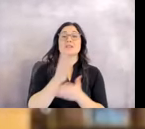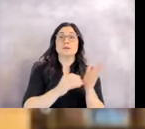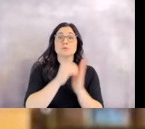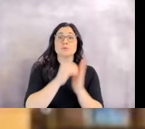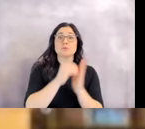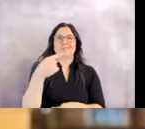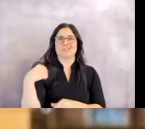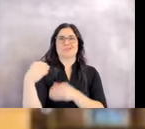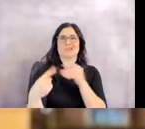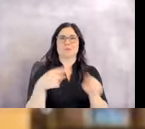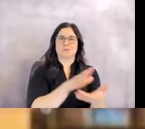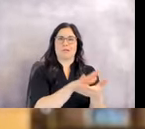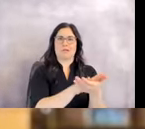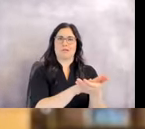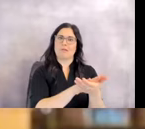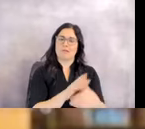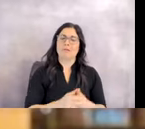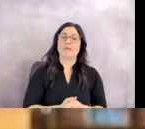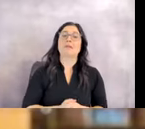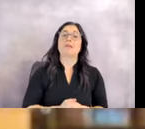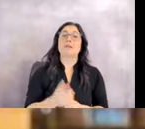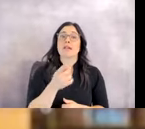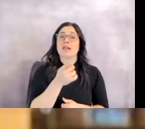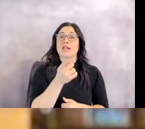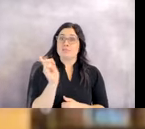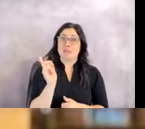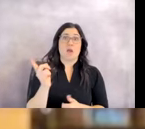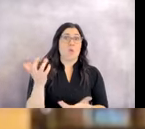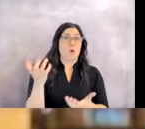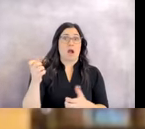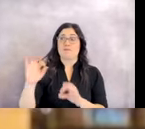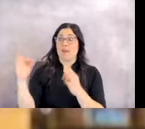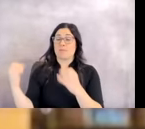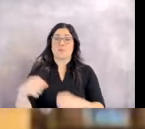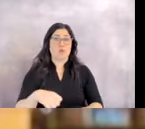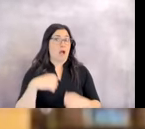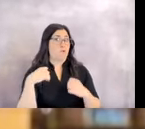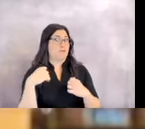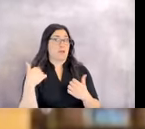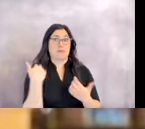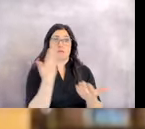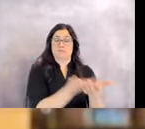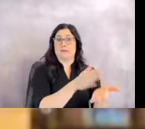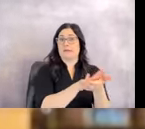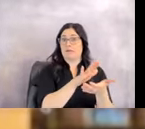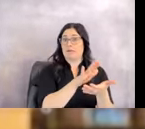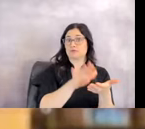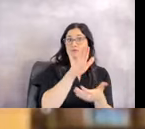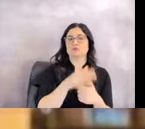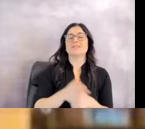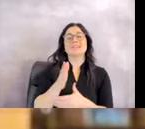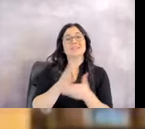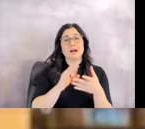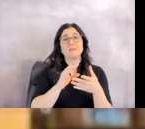generation, and they're just making their family proud that they made it to a college campus. Some students want a sense of